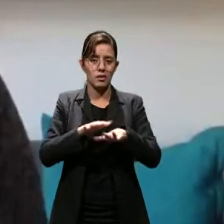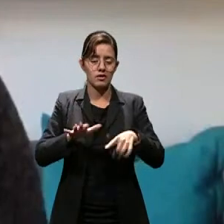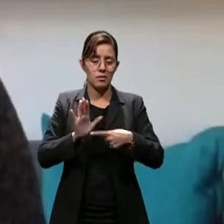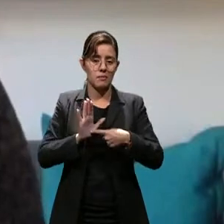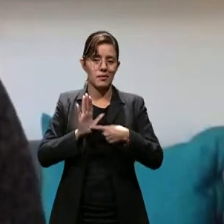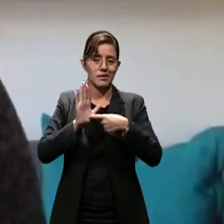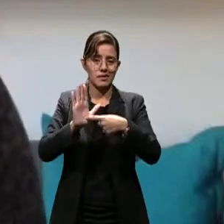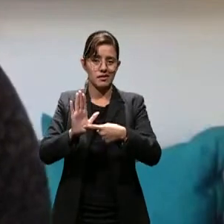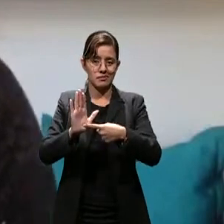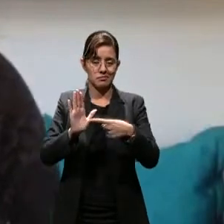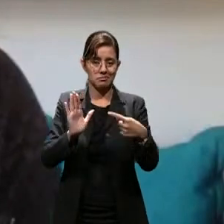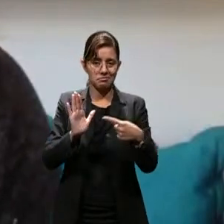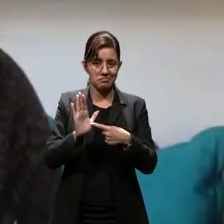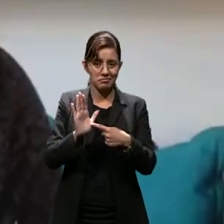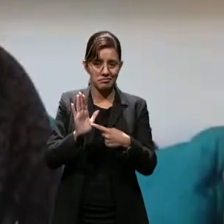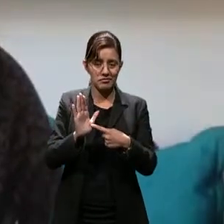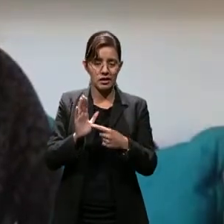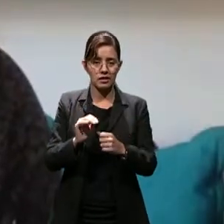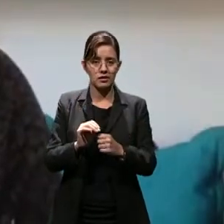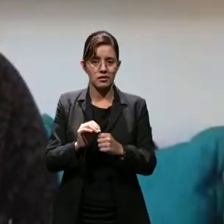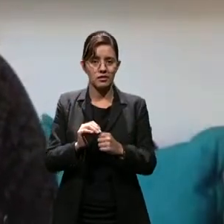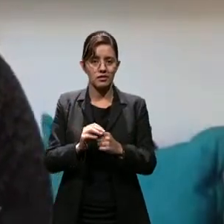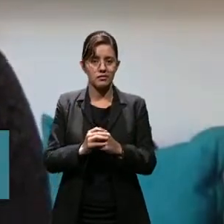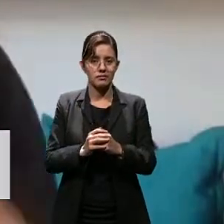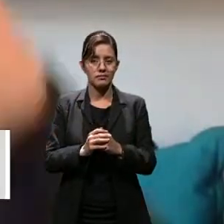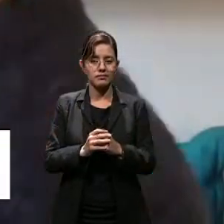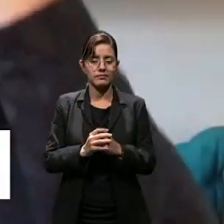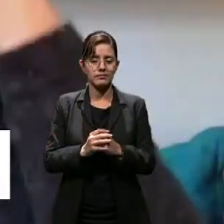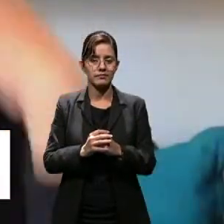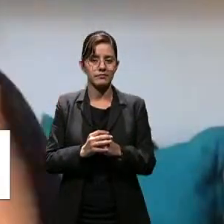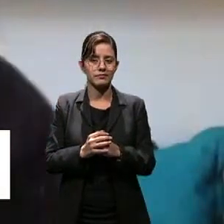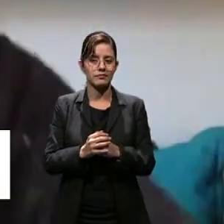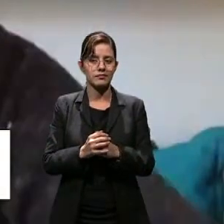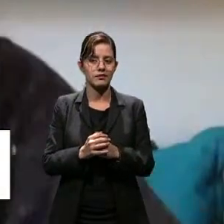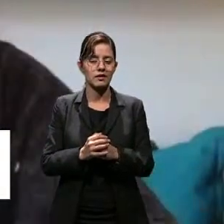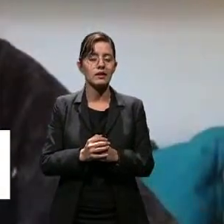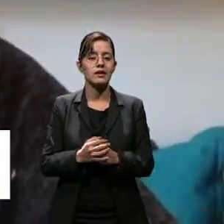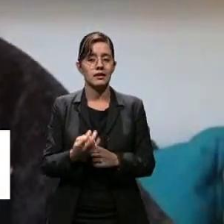manipulated, and it does not necessarily generate